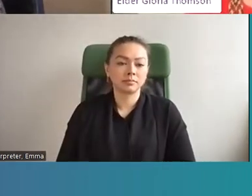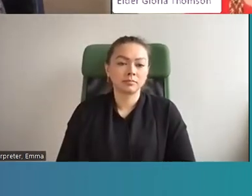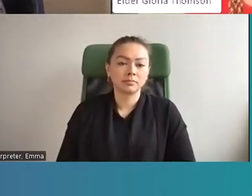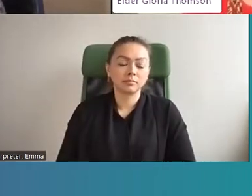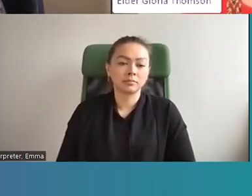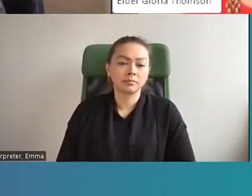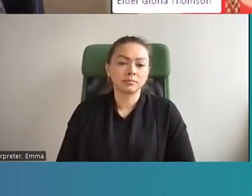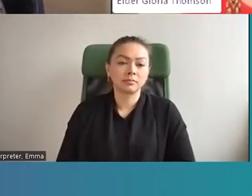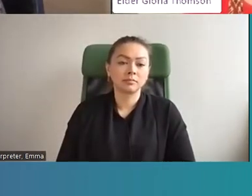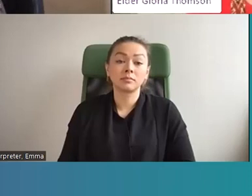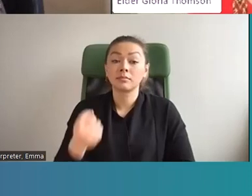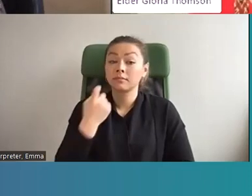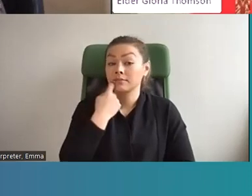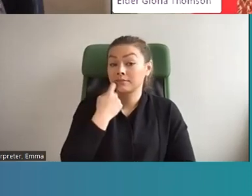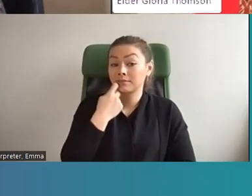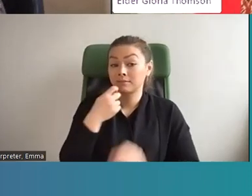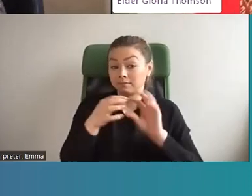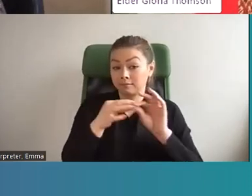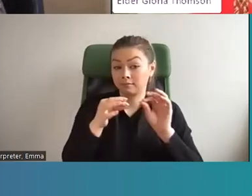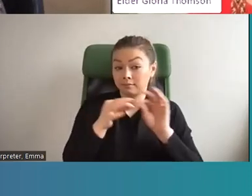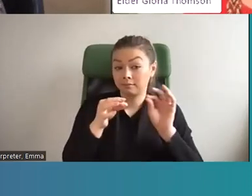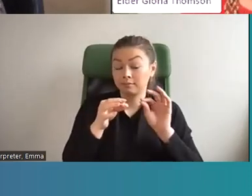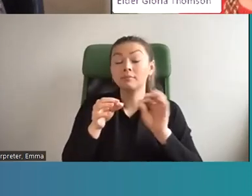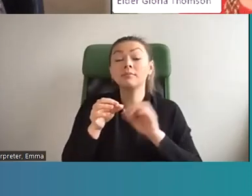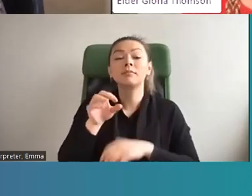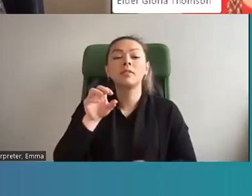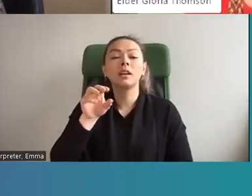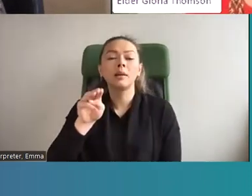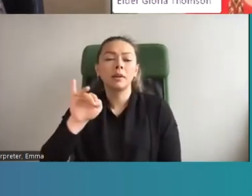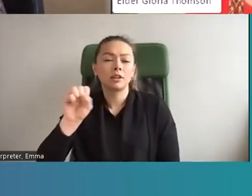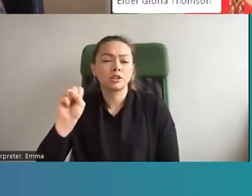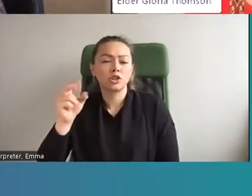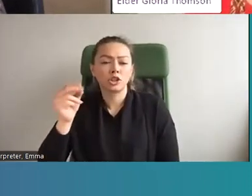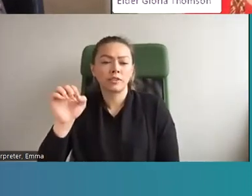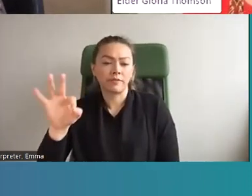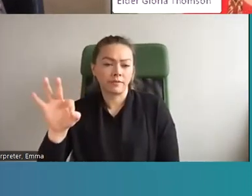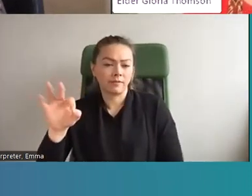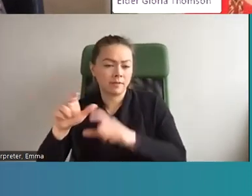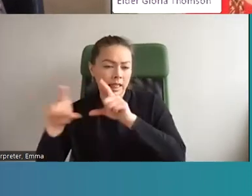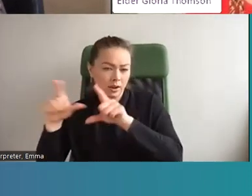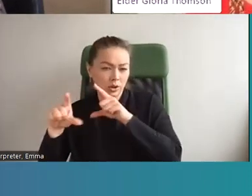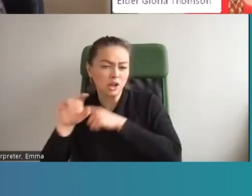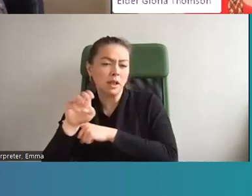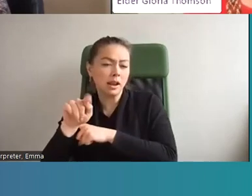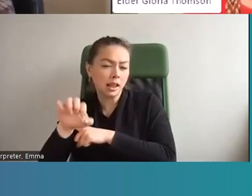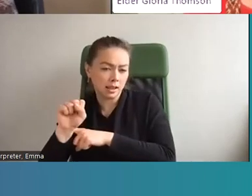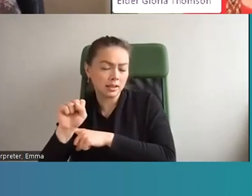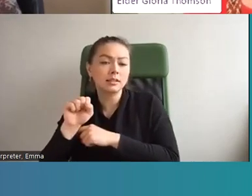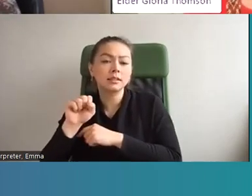just said is in the Métis or the Michif language, the language of my people was,